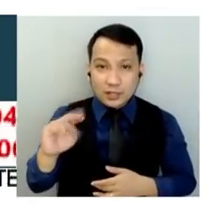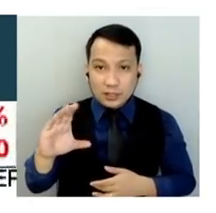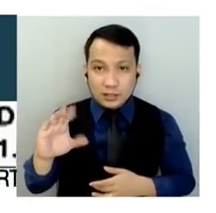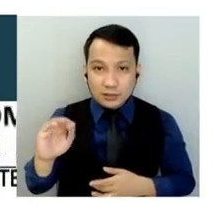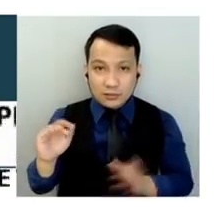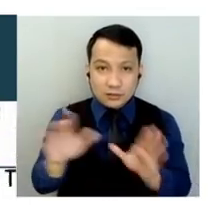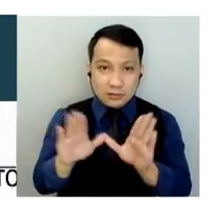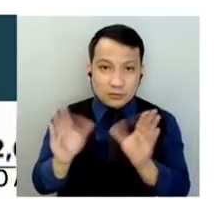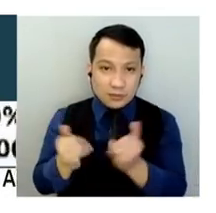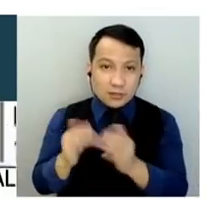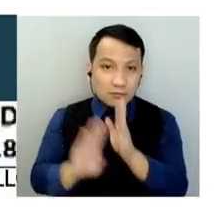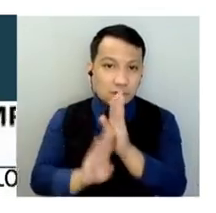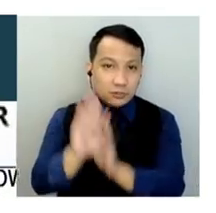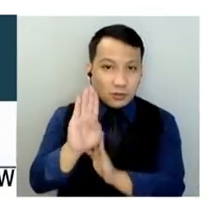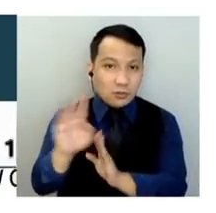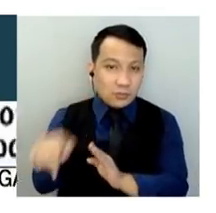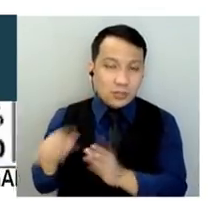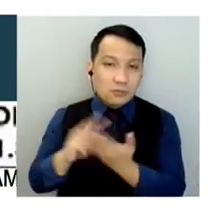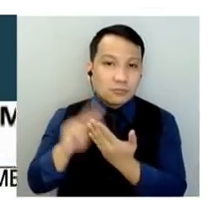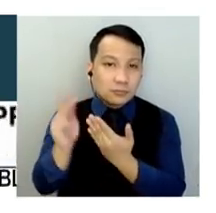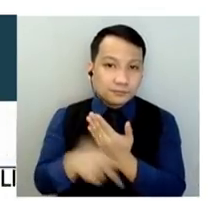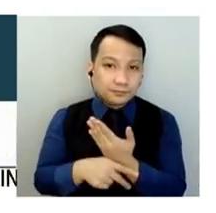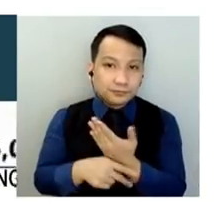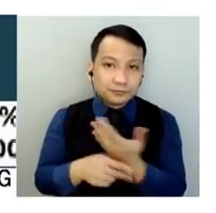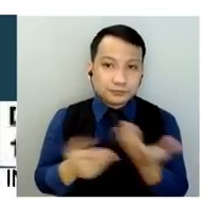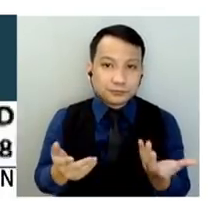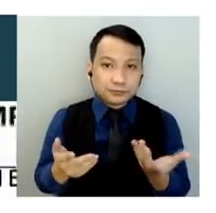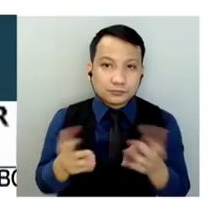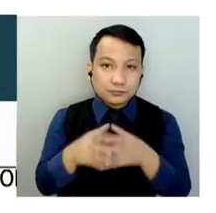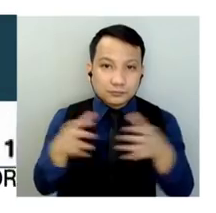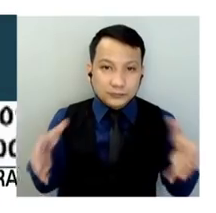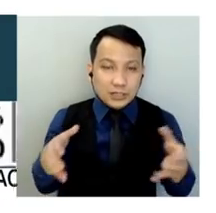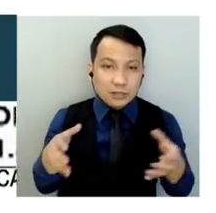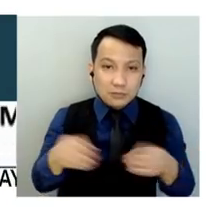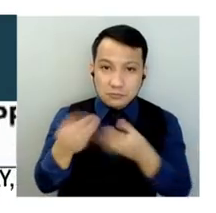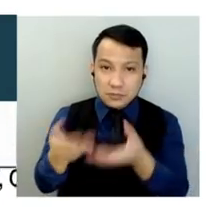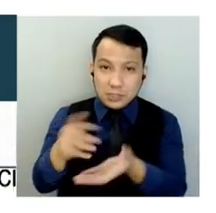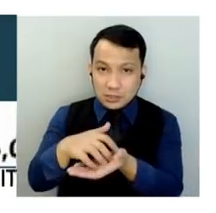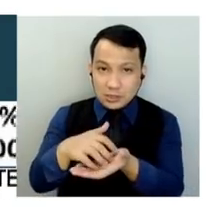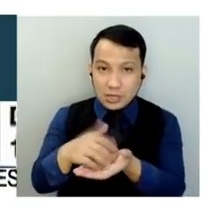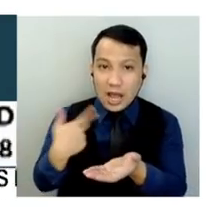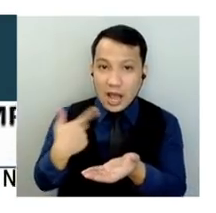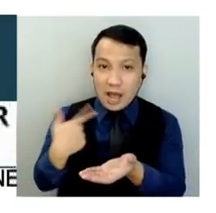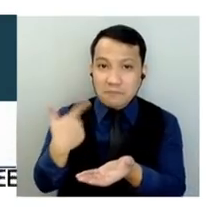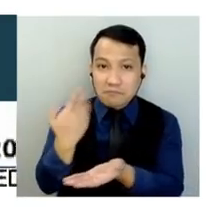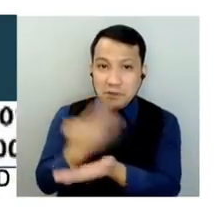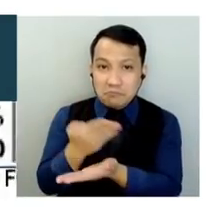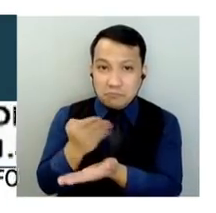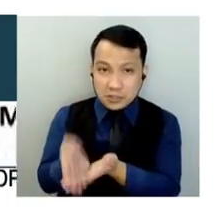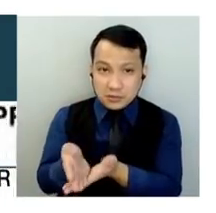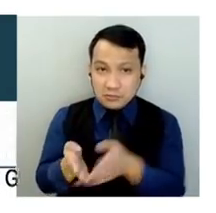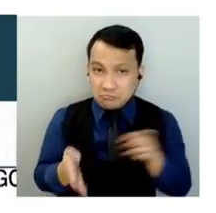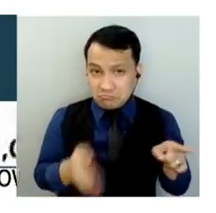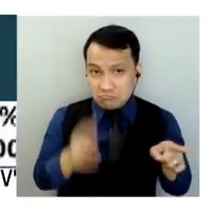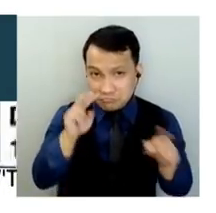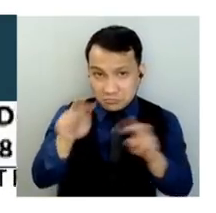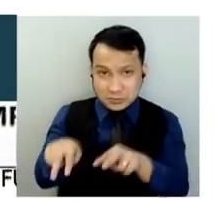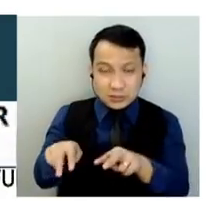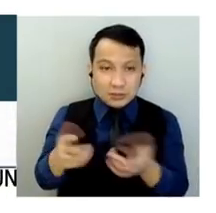barangay development program getting a huge chunk of the budget as well. Will you be looking into